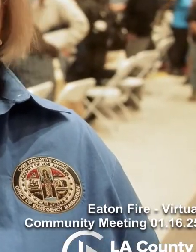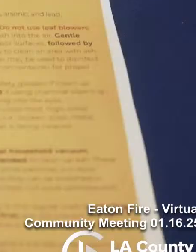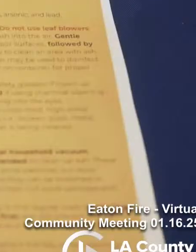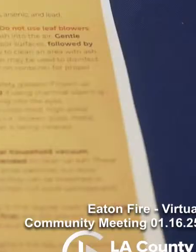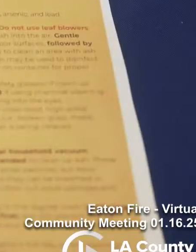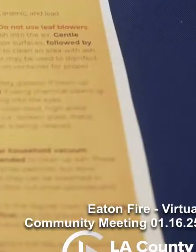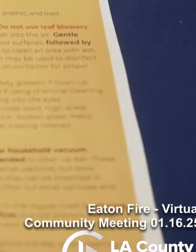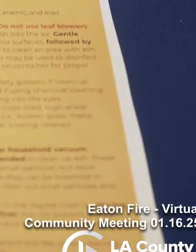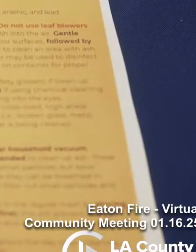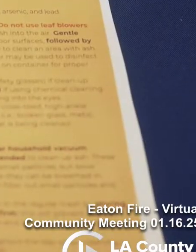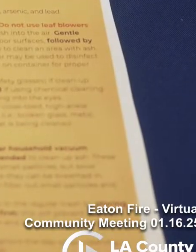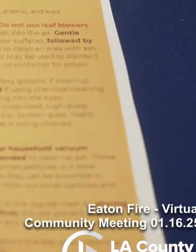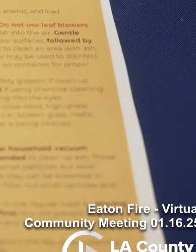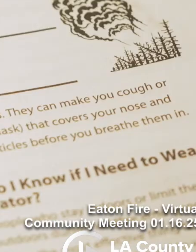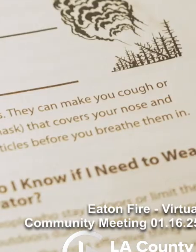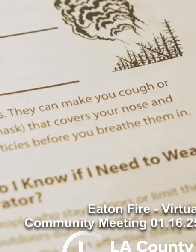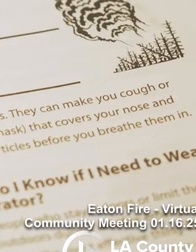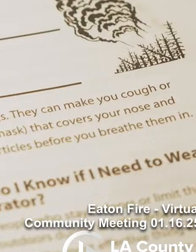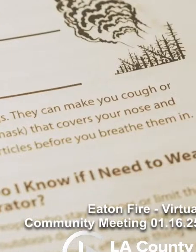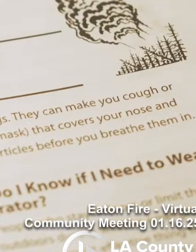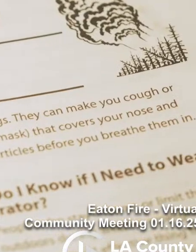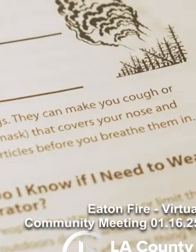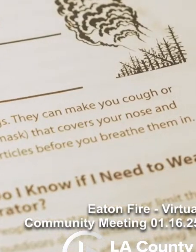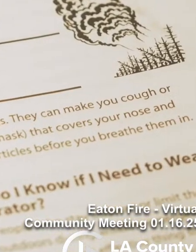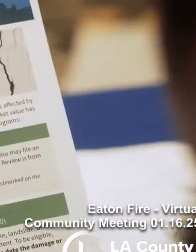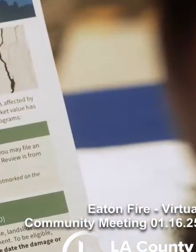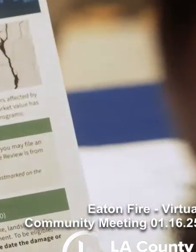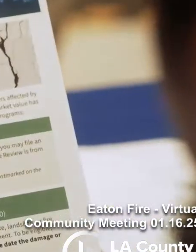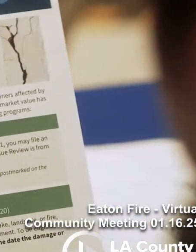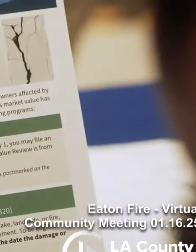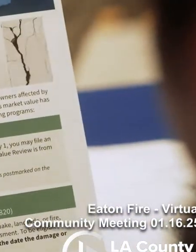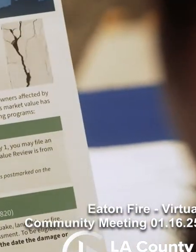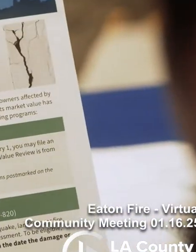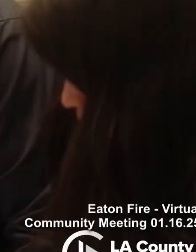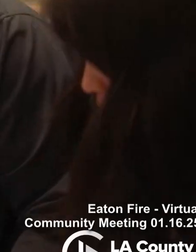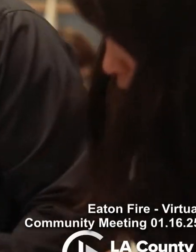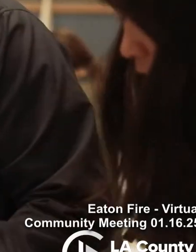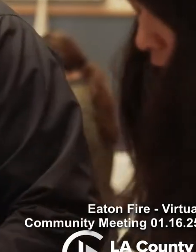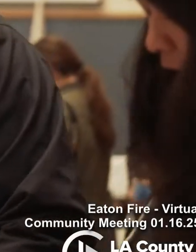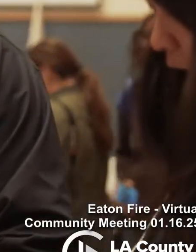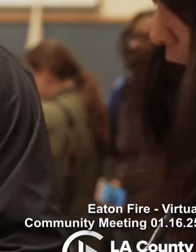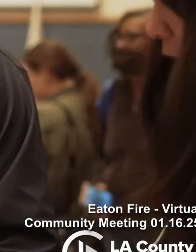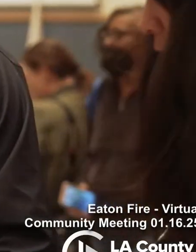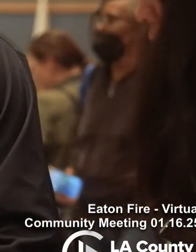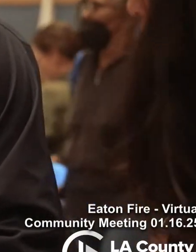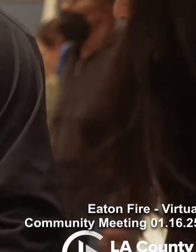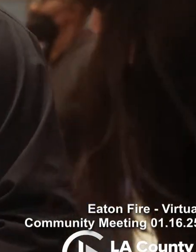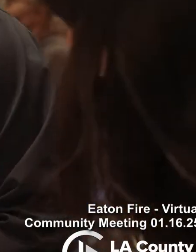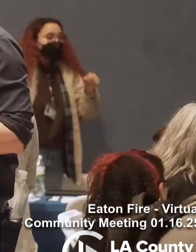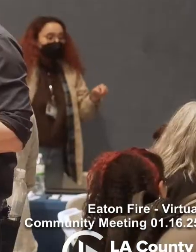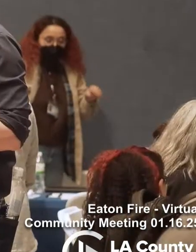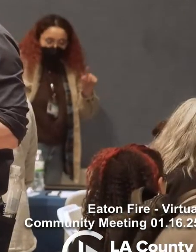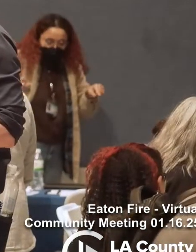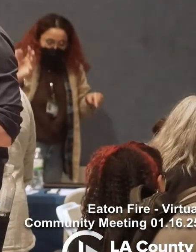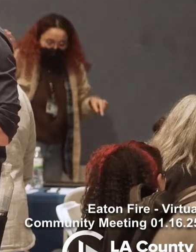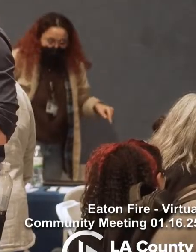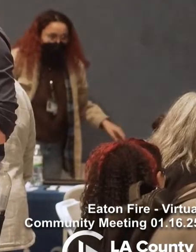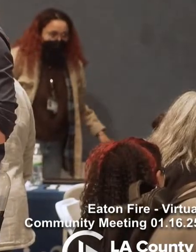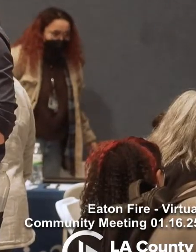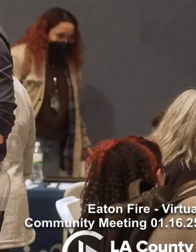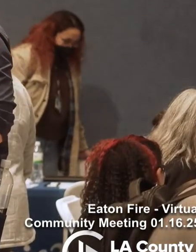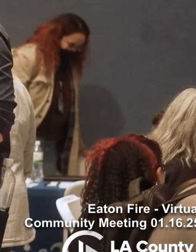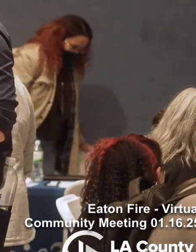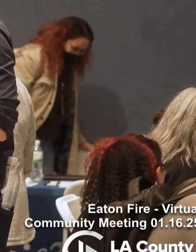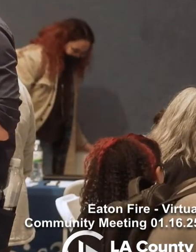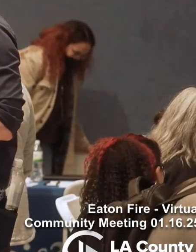you. Can't make the whole picture whole, but we can at least put puzzle pieces together, and so you're on the pathway to recovery. My family, we